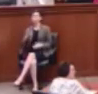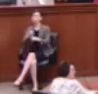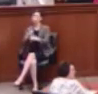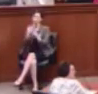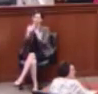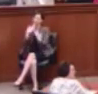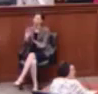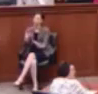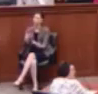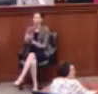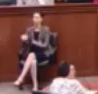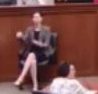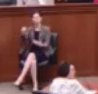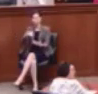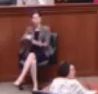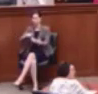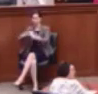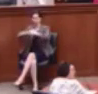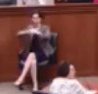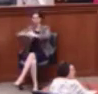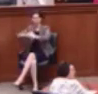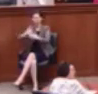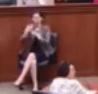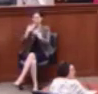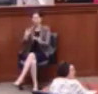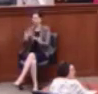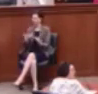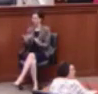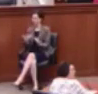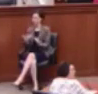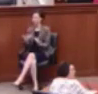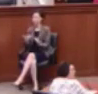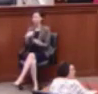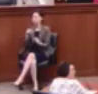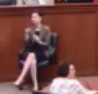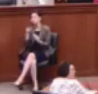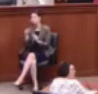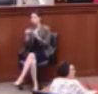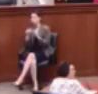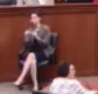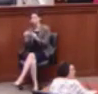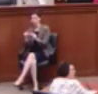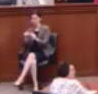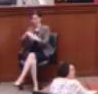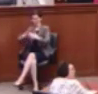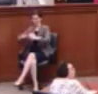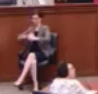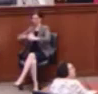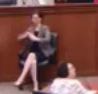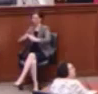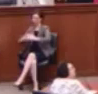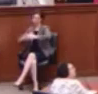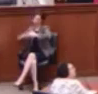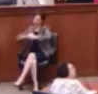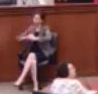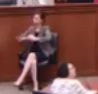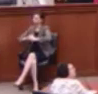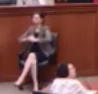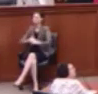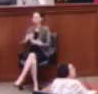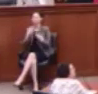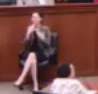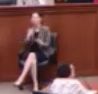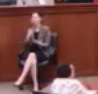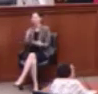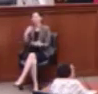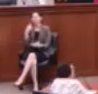doing. We appreciate the partnership that you offer to us, and we look forward to continuing to strengthen that as we move forward. So thank you,